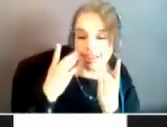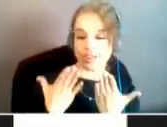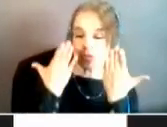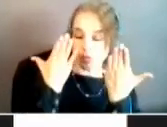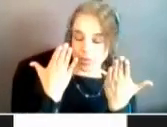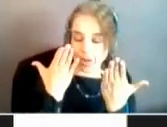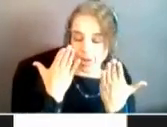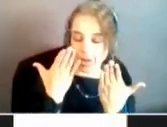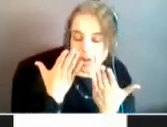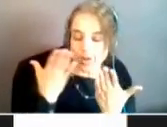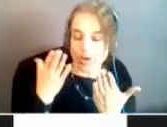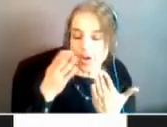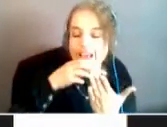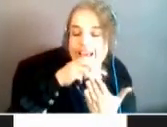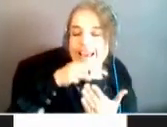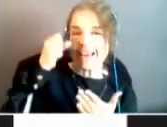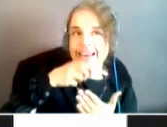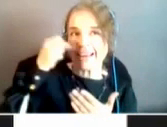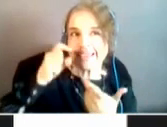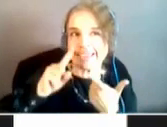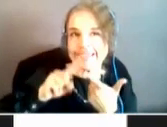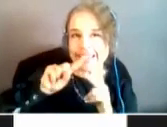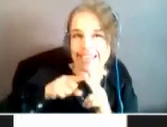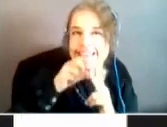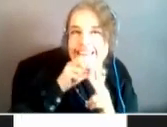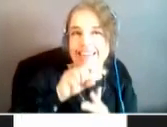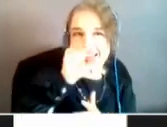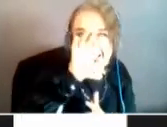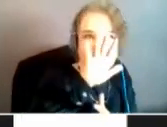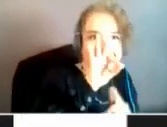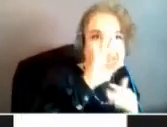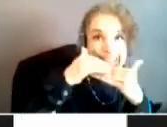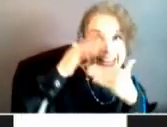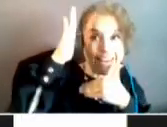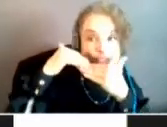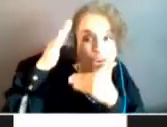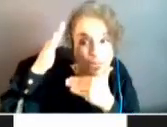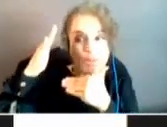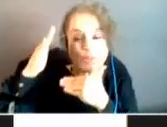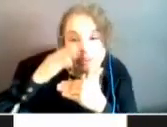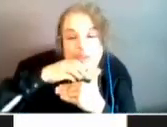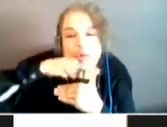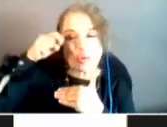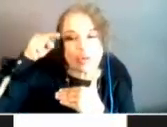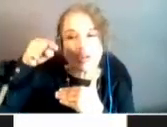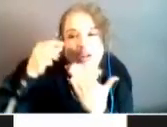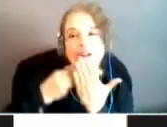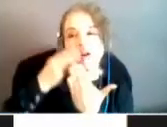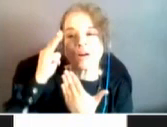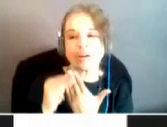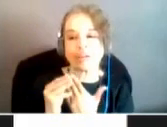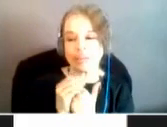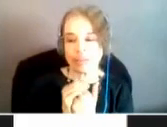to mature adults ages beginning at age 59 and a half. Services focus